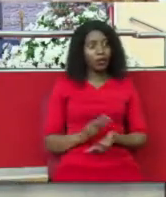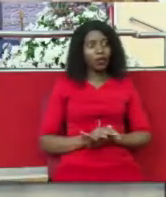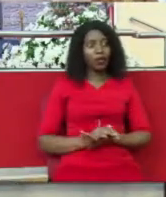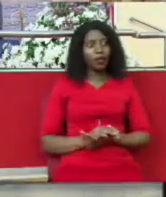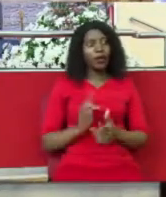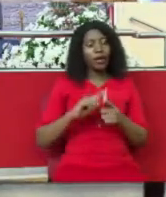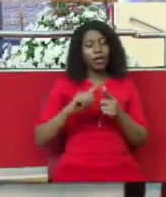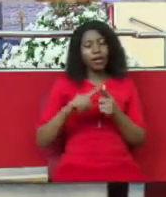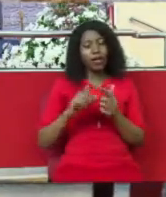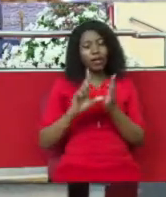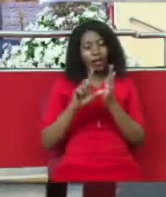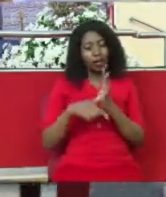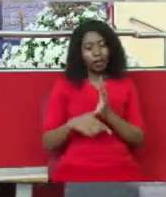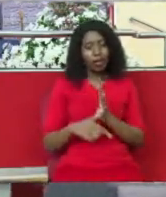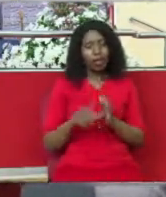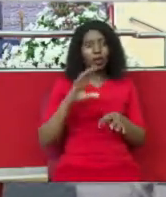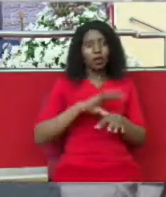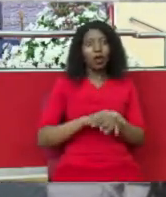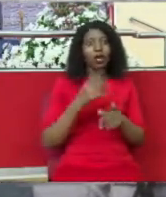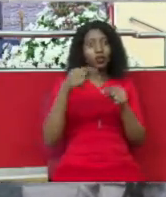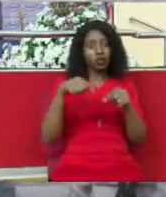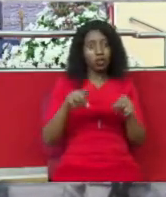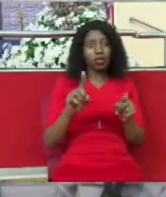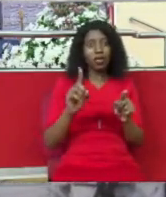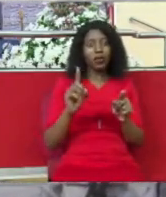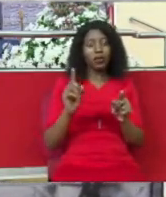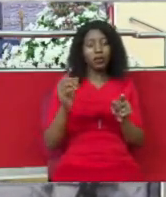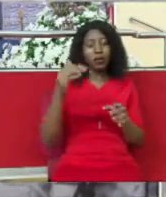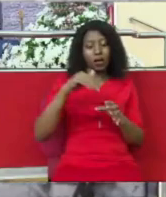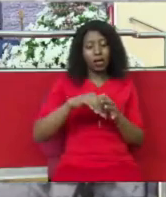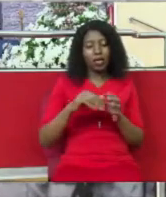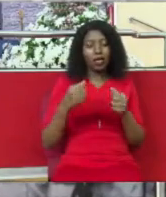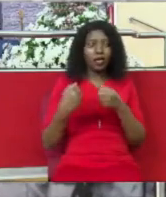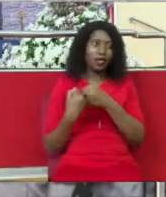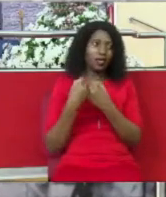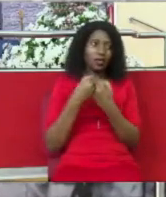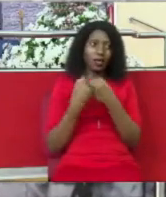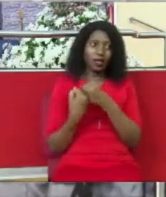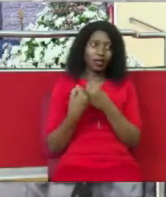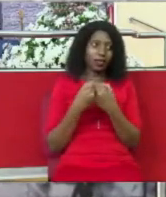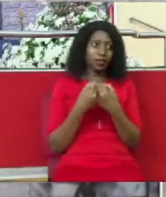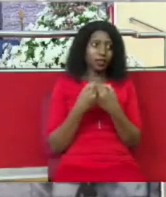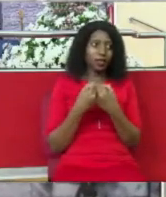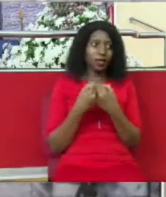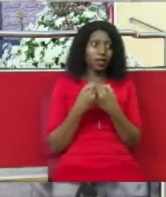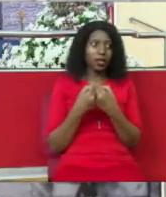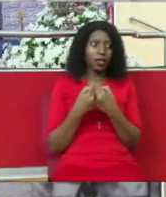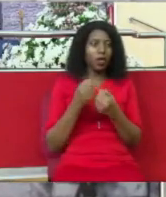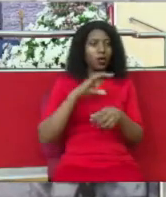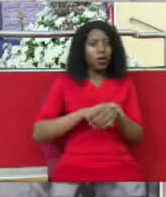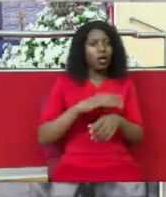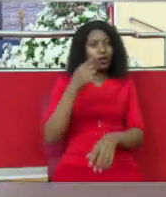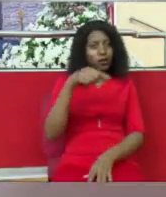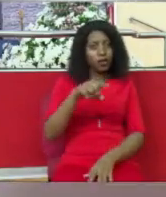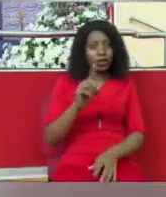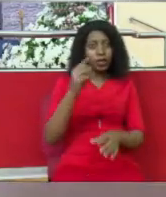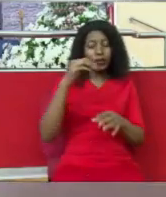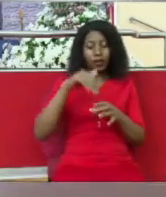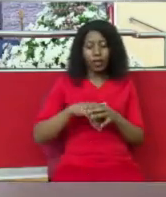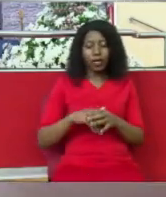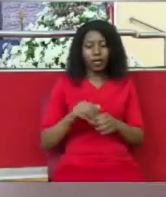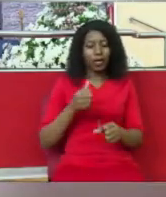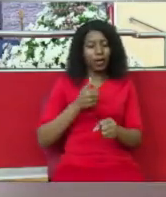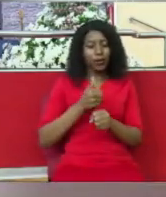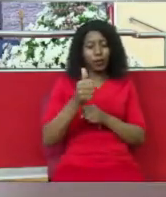Ukajiingiza katikati ya dhoruba. You find yourself living in a relationship that is very abusive. Umekuwa katika uhusiano